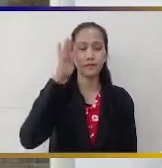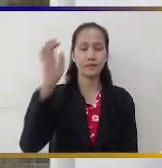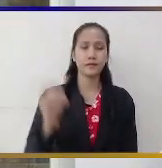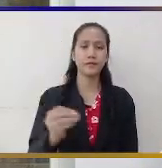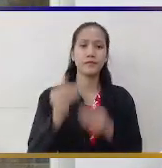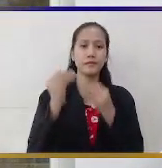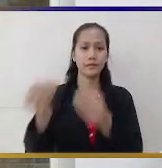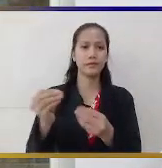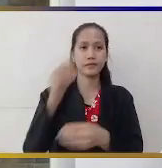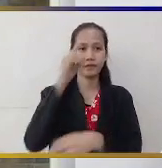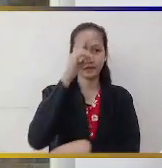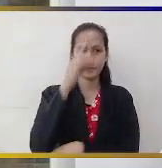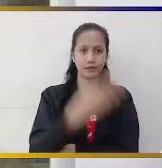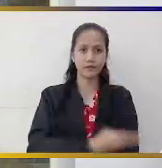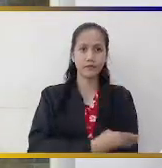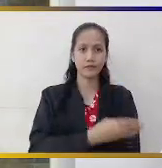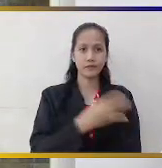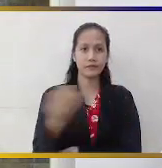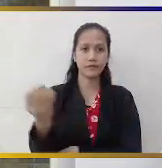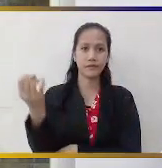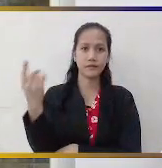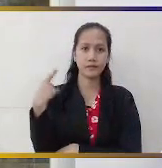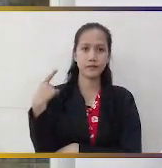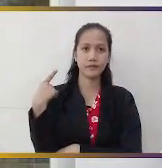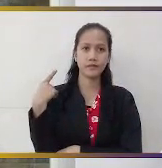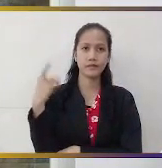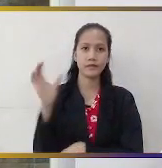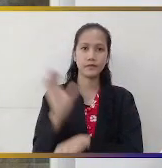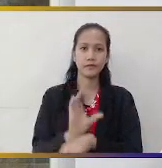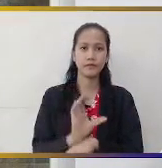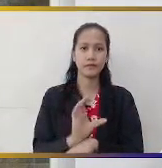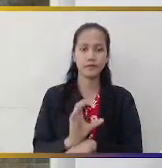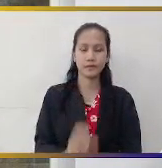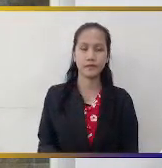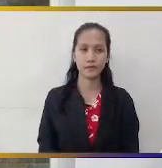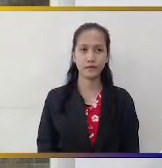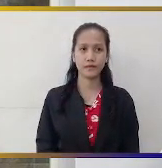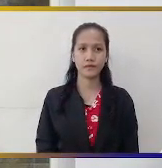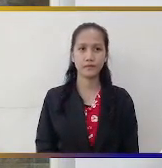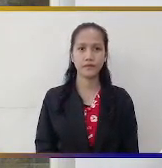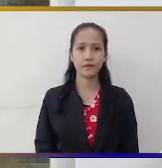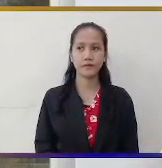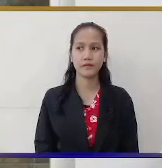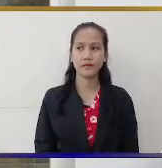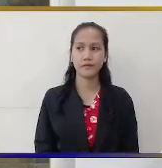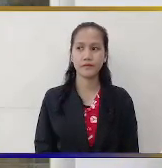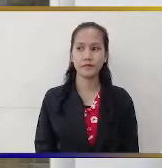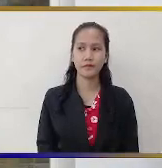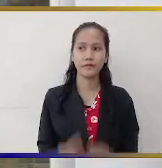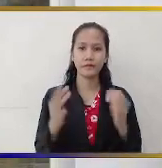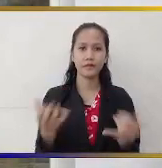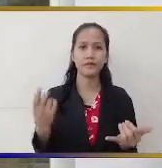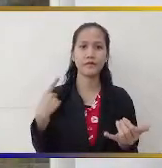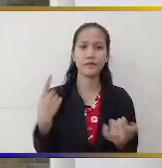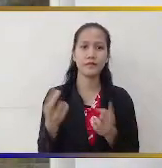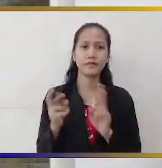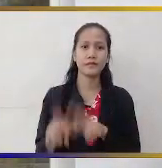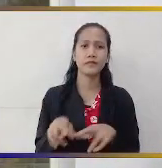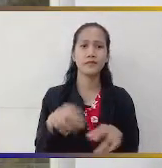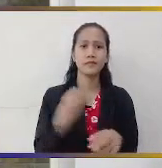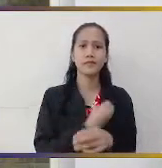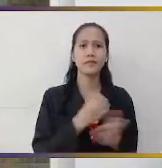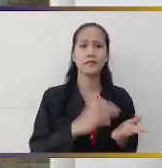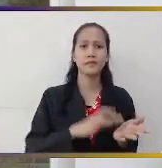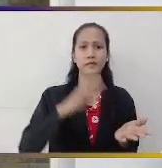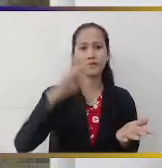reaped the church. He reaped the 10,000 times 10,000. He reaped our glory, our praise. He reaped